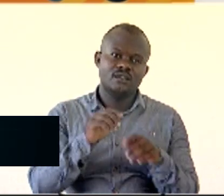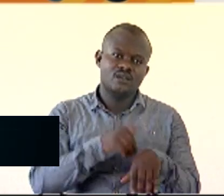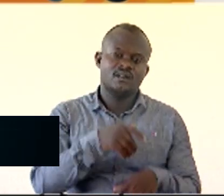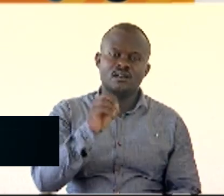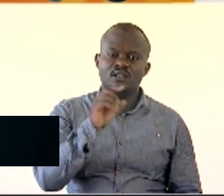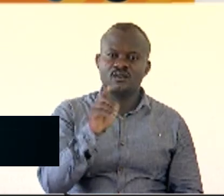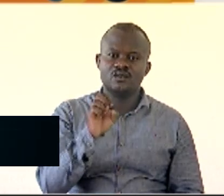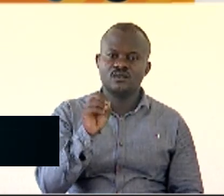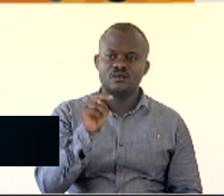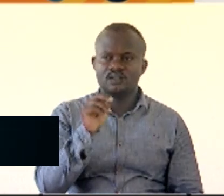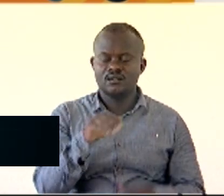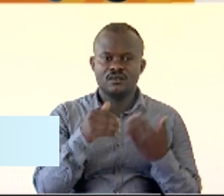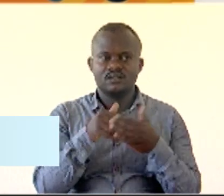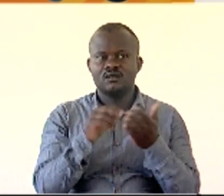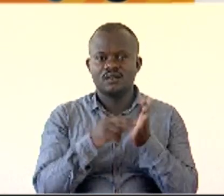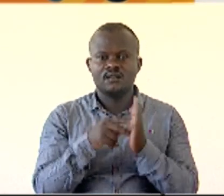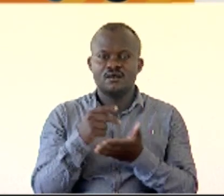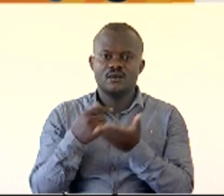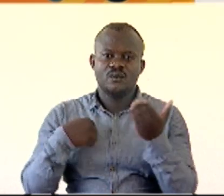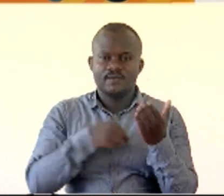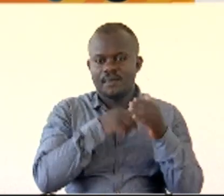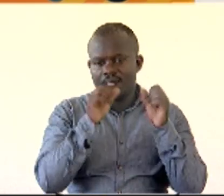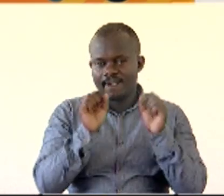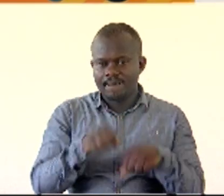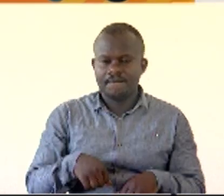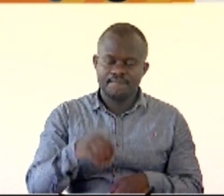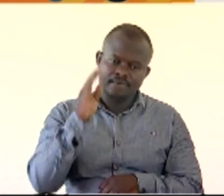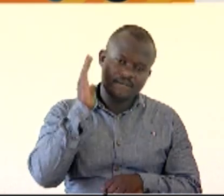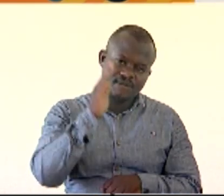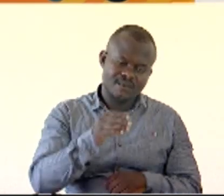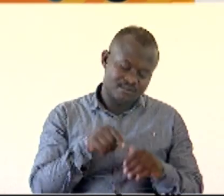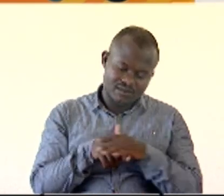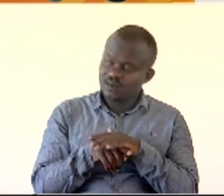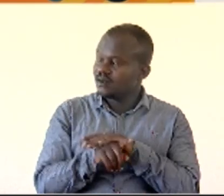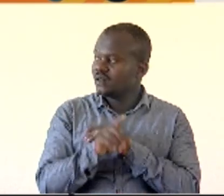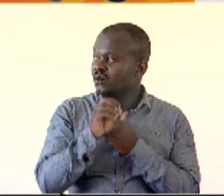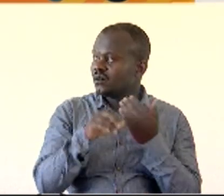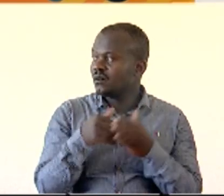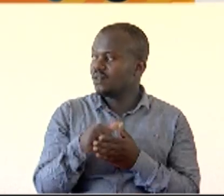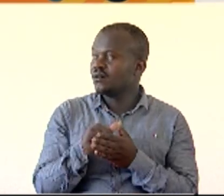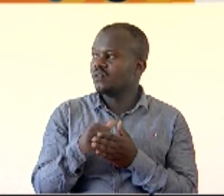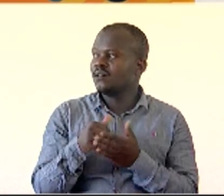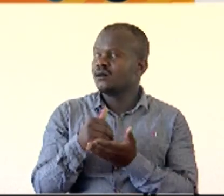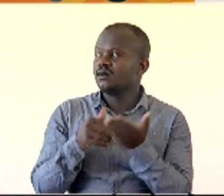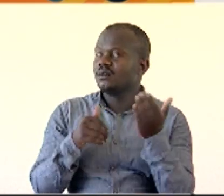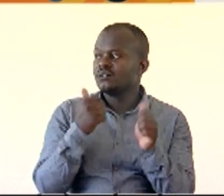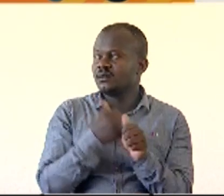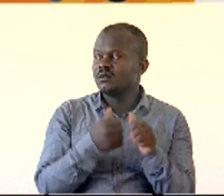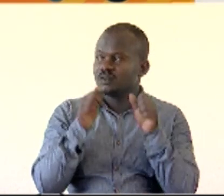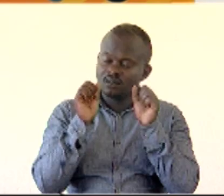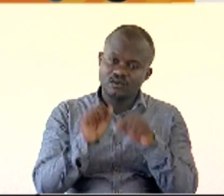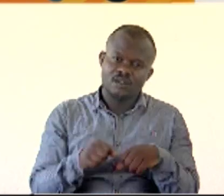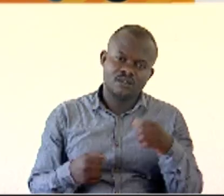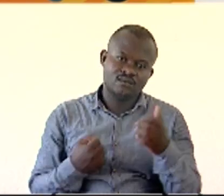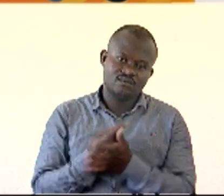is destructed, that means we can have direct penetration of light rays which can